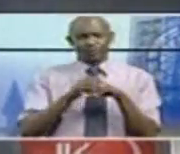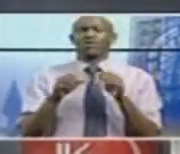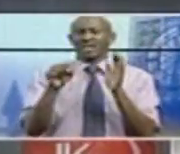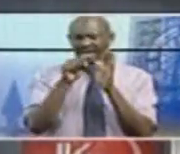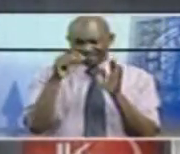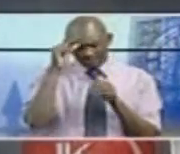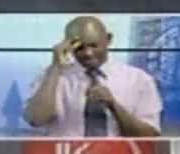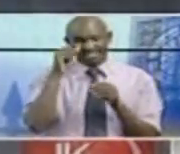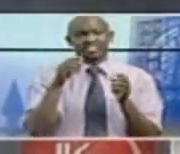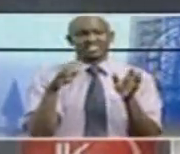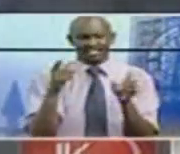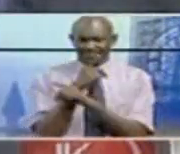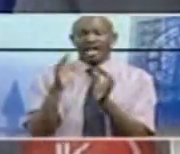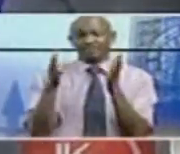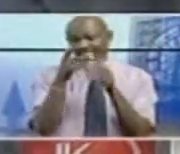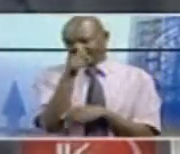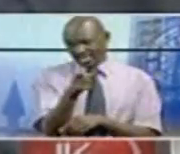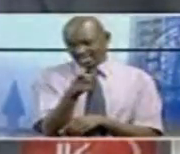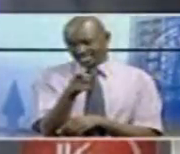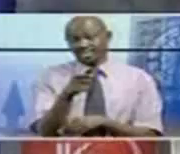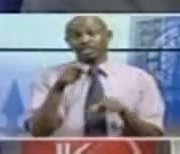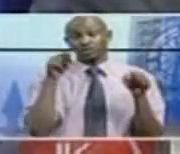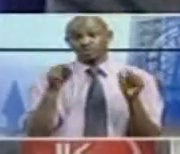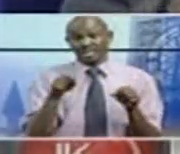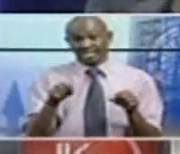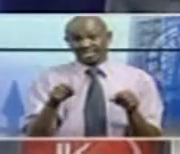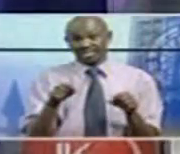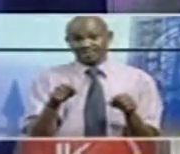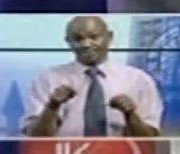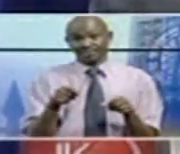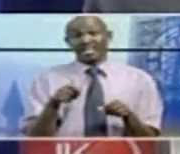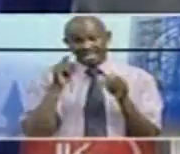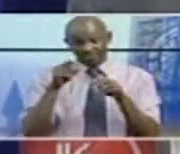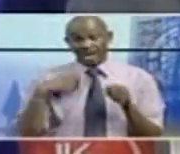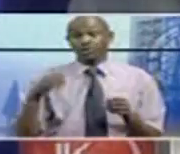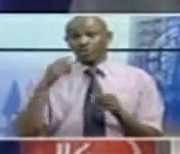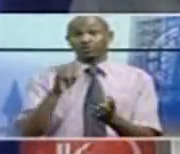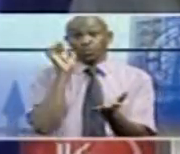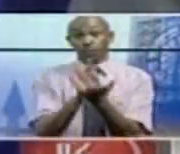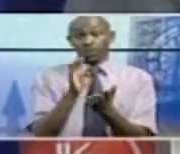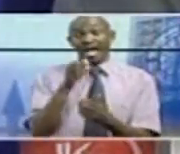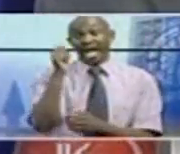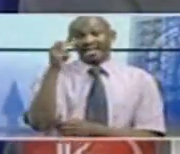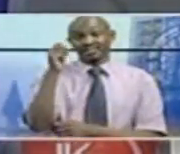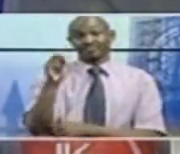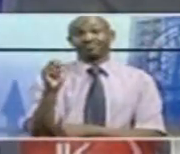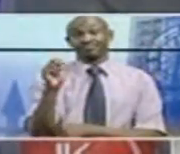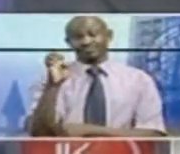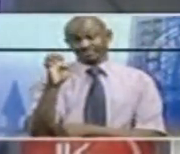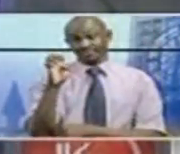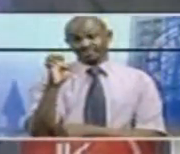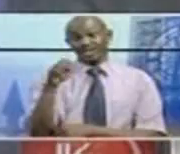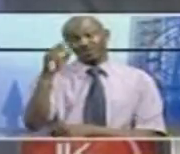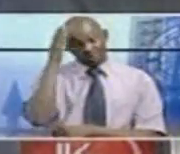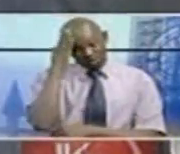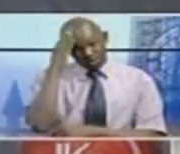affairs and even parliamentary affairs. Today, you want to go and impeach Anne Waiguru. You know,